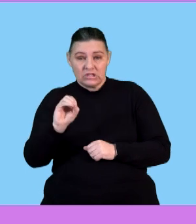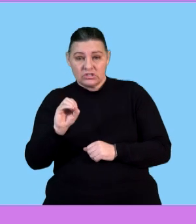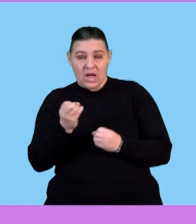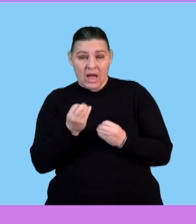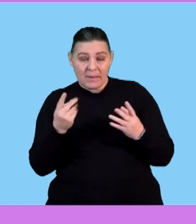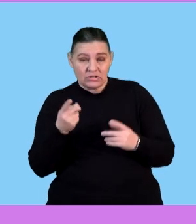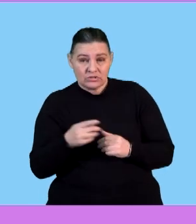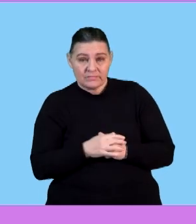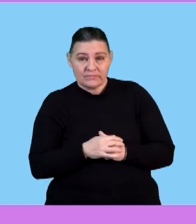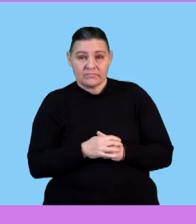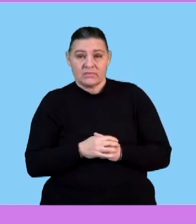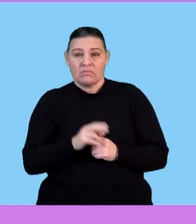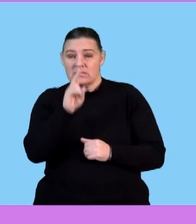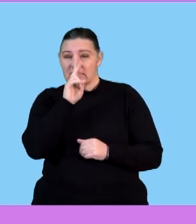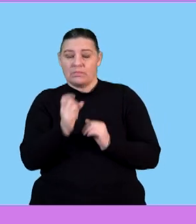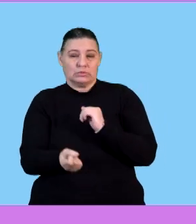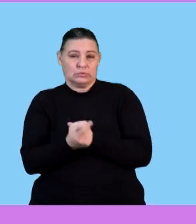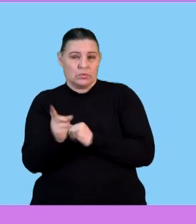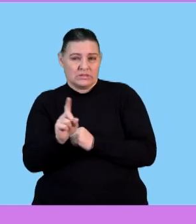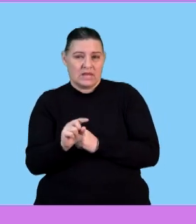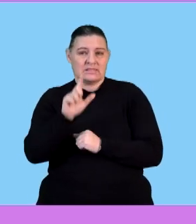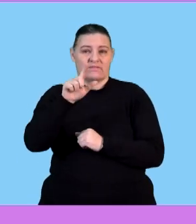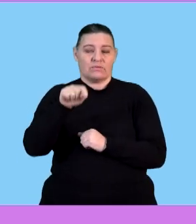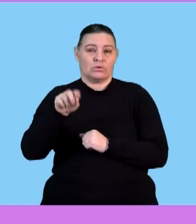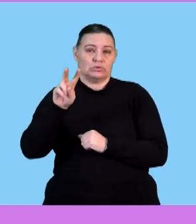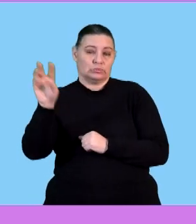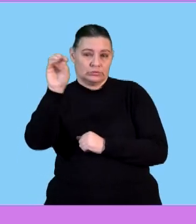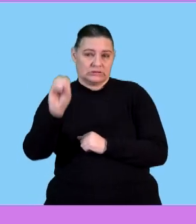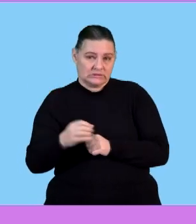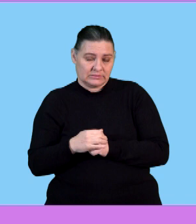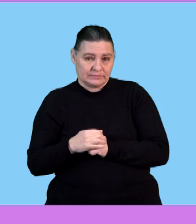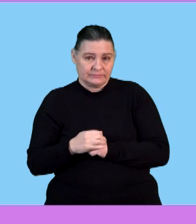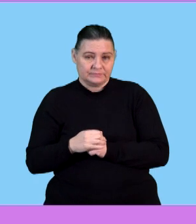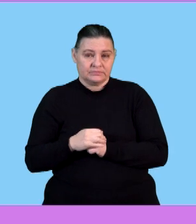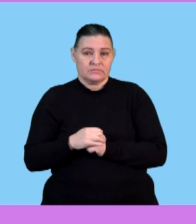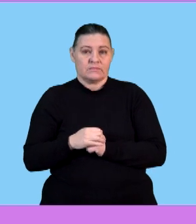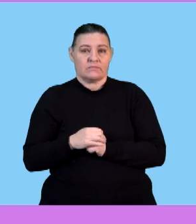Let's see what we've got to do there. So this is Bank B.